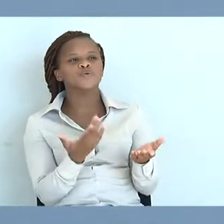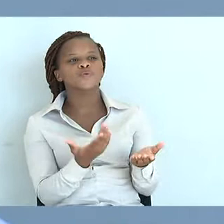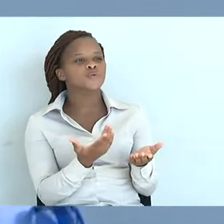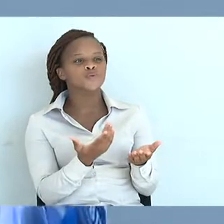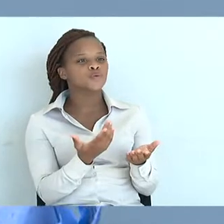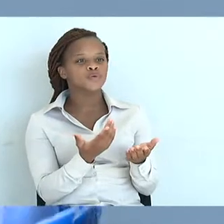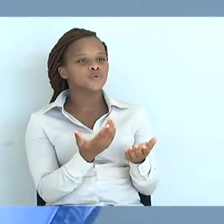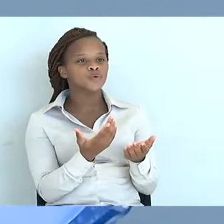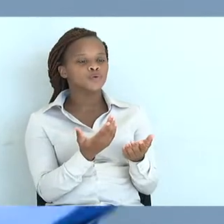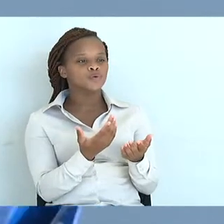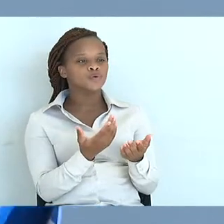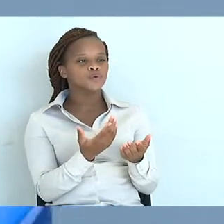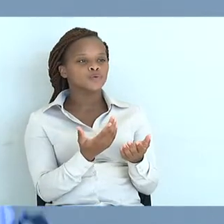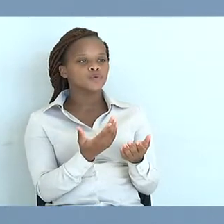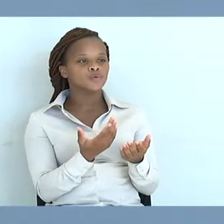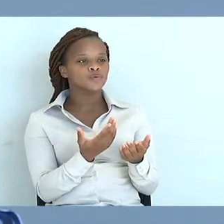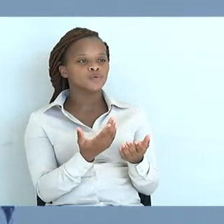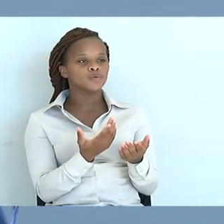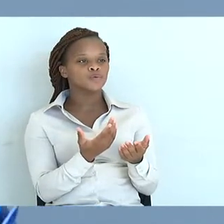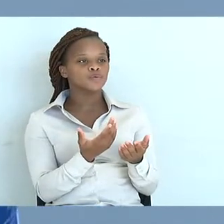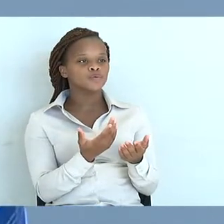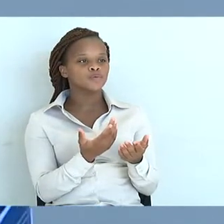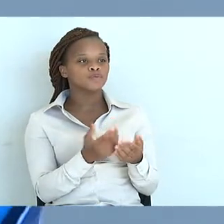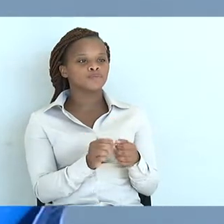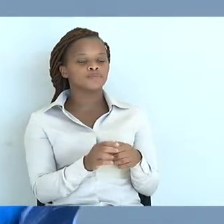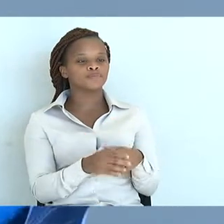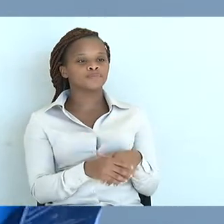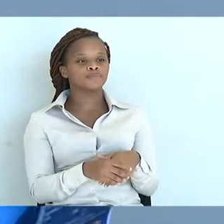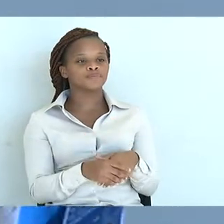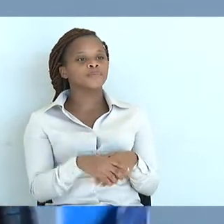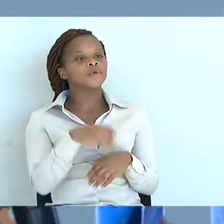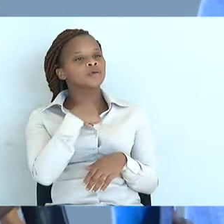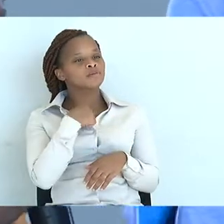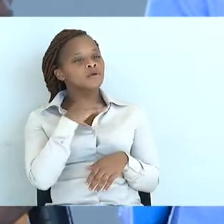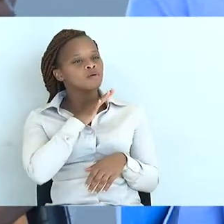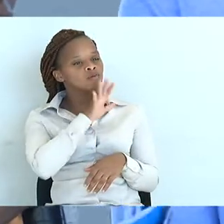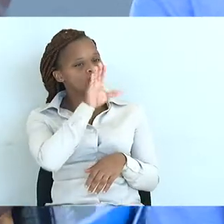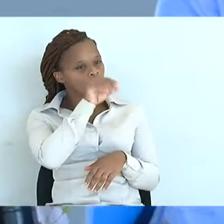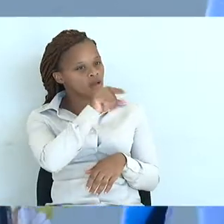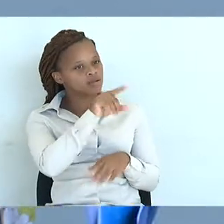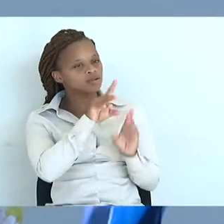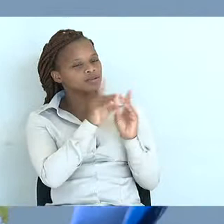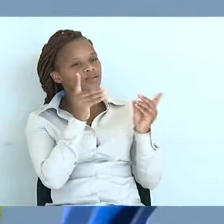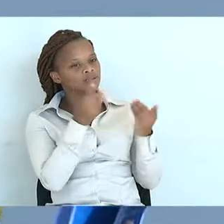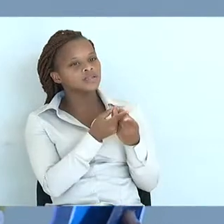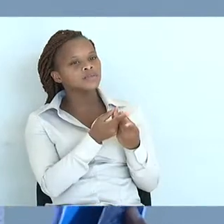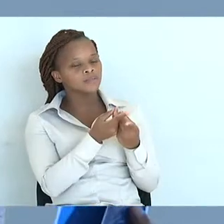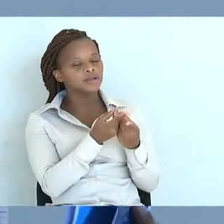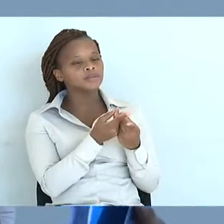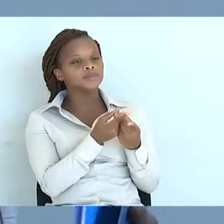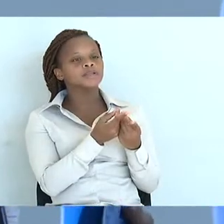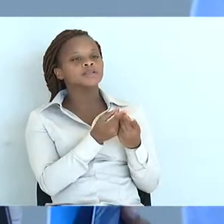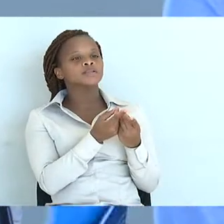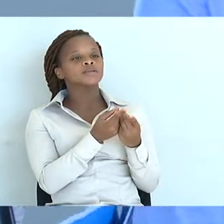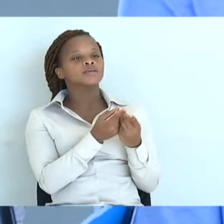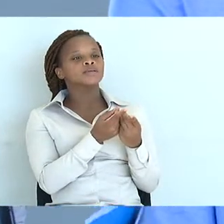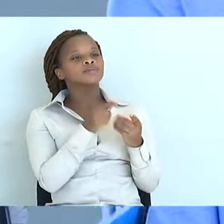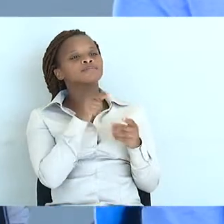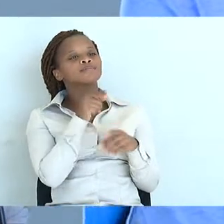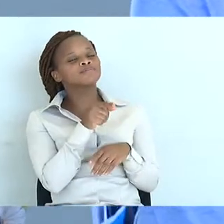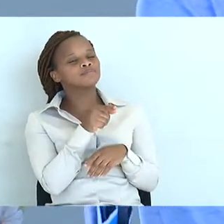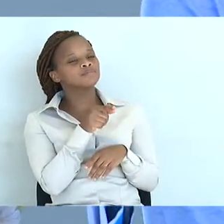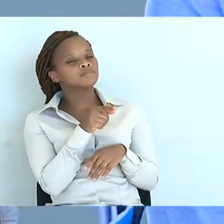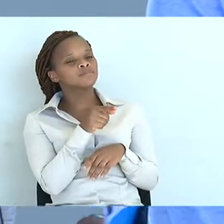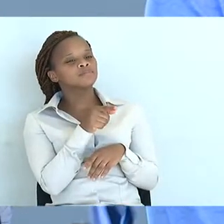us from reaching such developments. I wanna ask the department and all the officials, how are you going